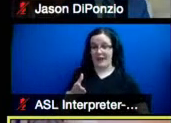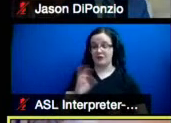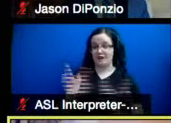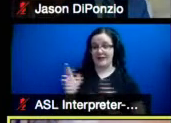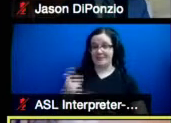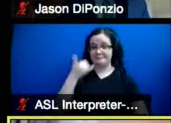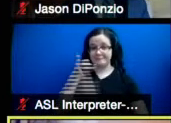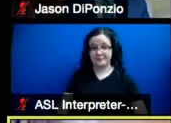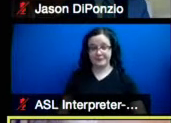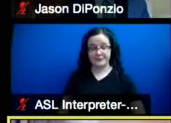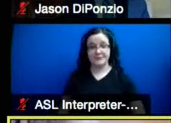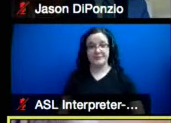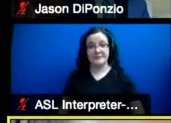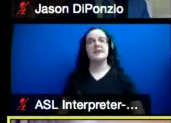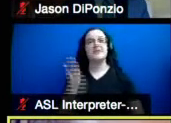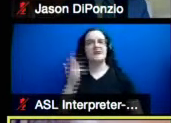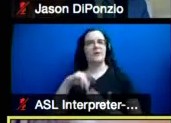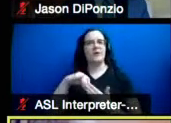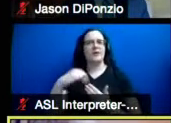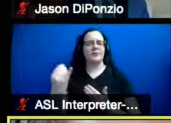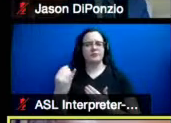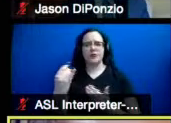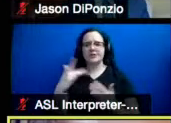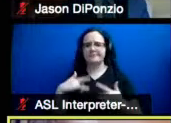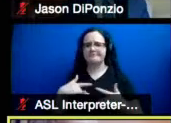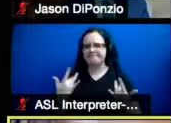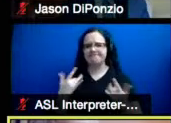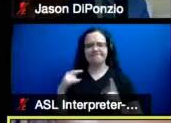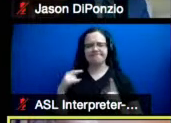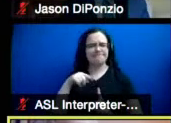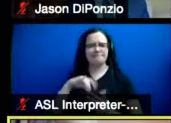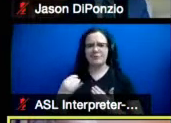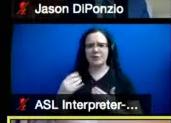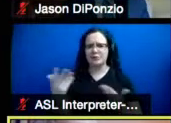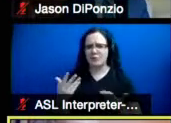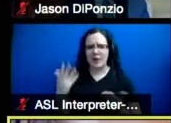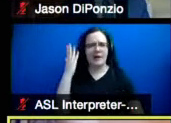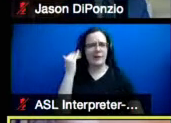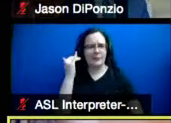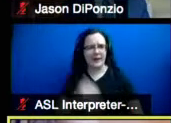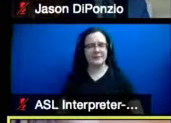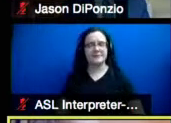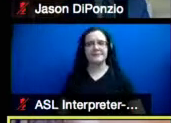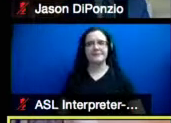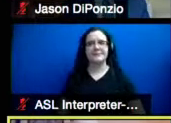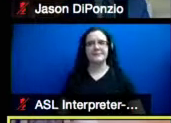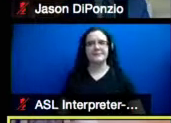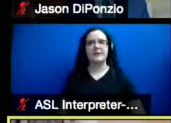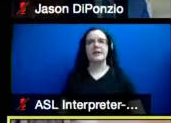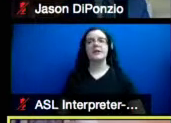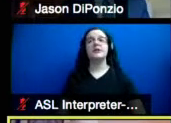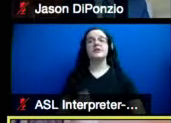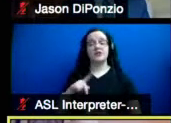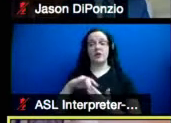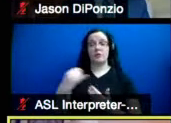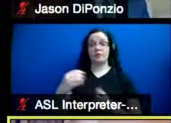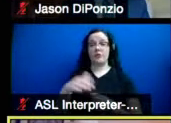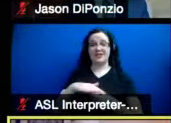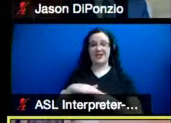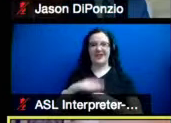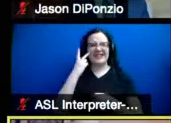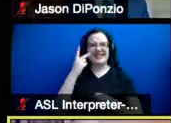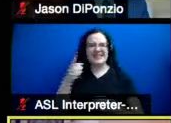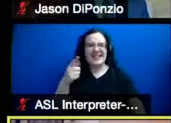So a project overview, what is it and why? So the impacted project area is this